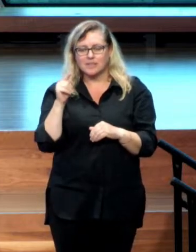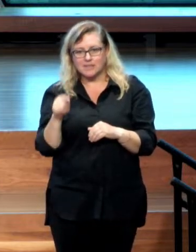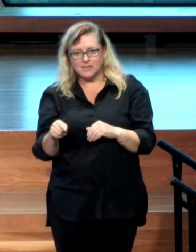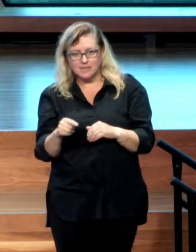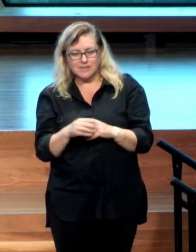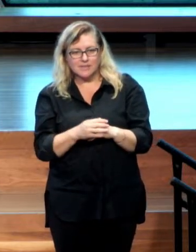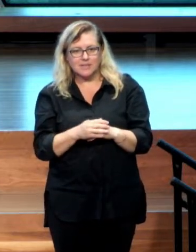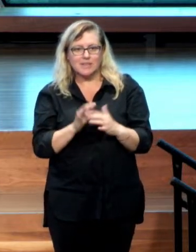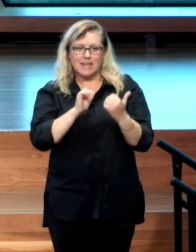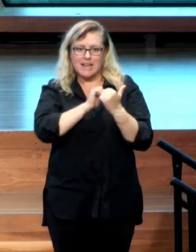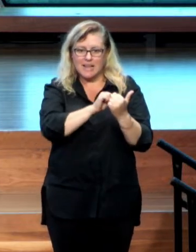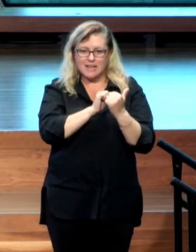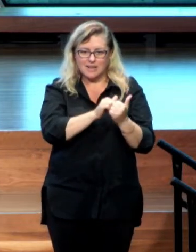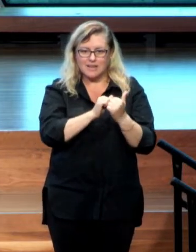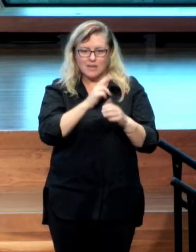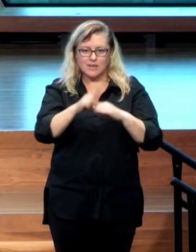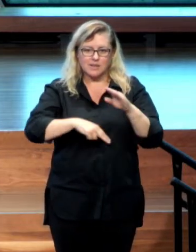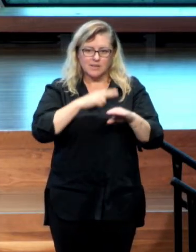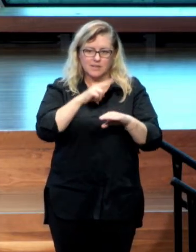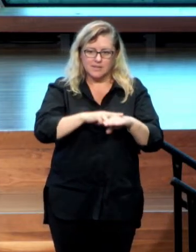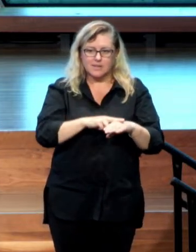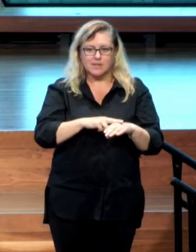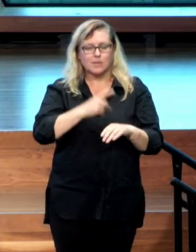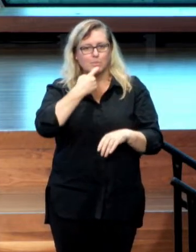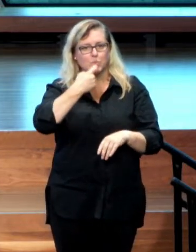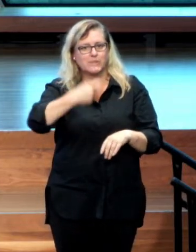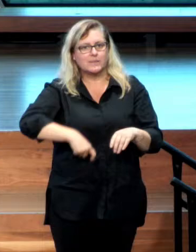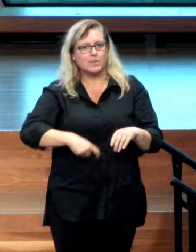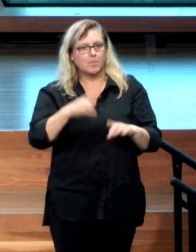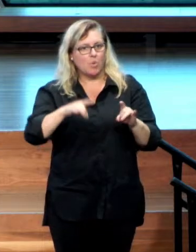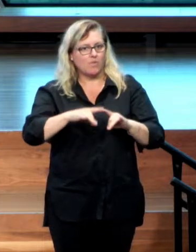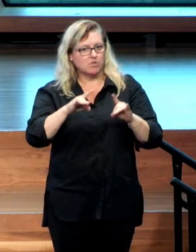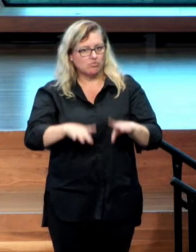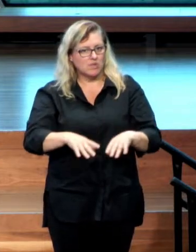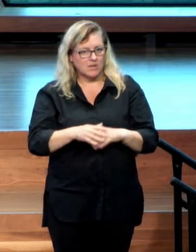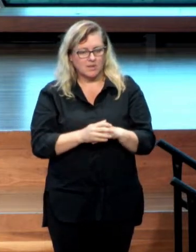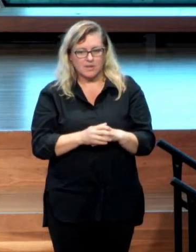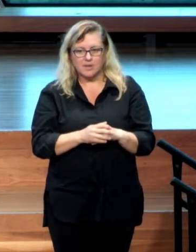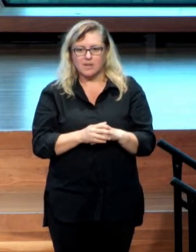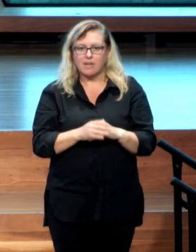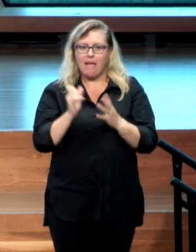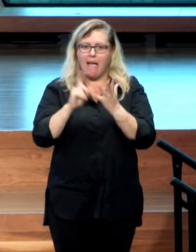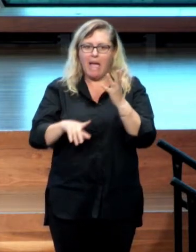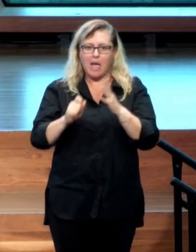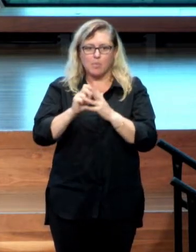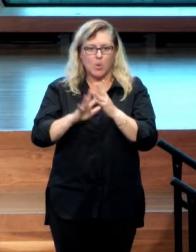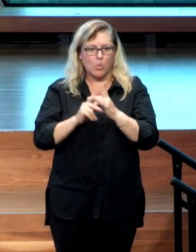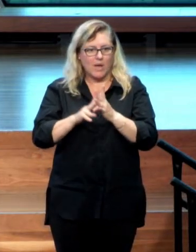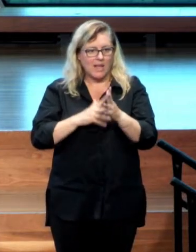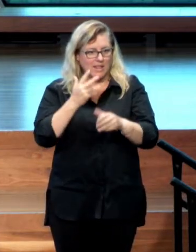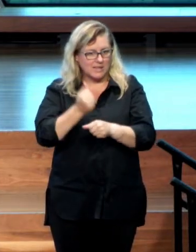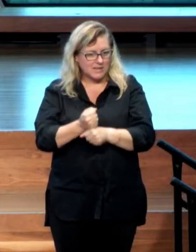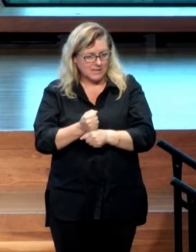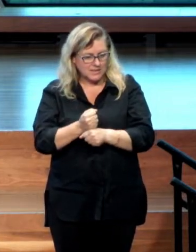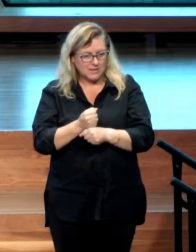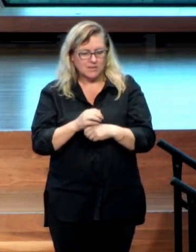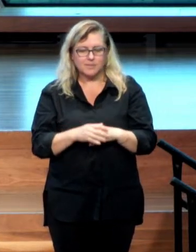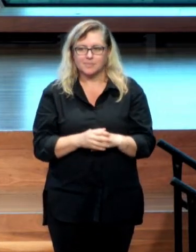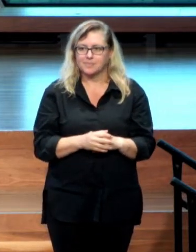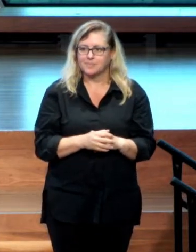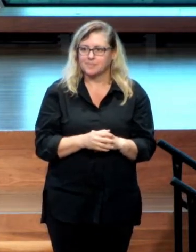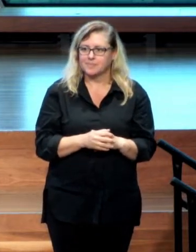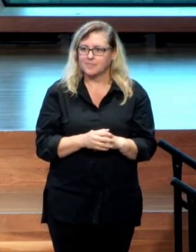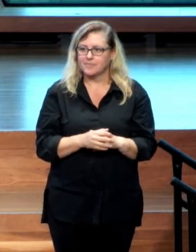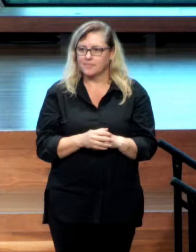in collaboration with National Museum of Australia. The Upwelling by Illustra Rose, published by Hachette,